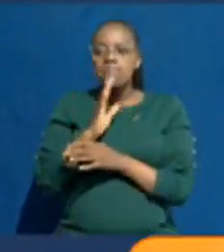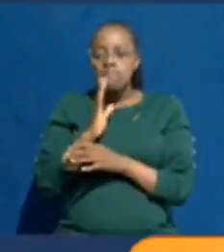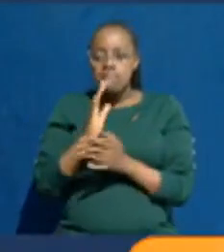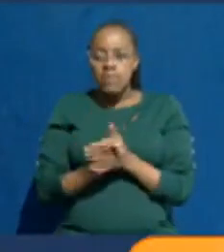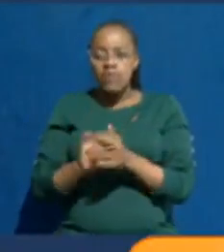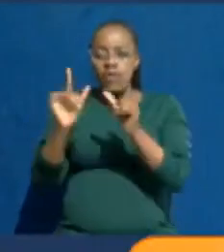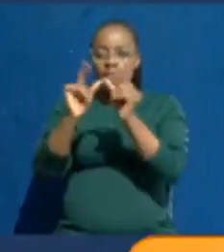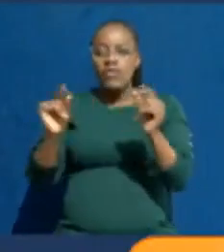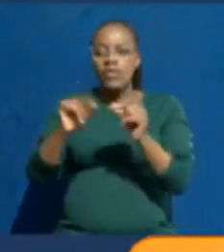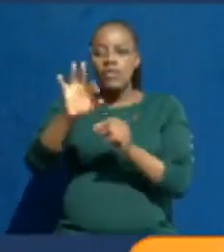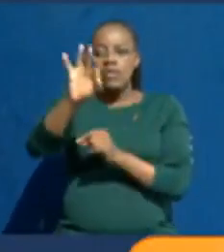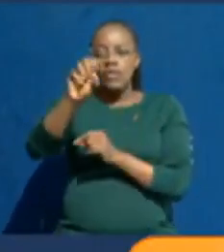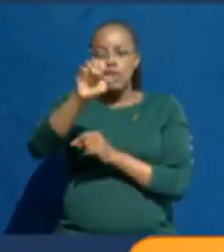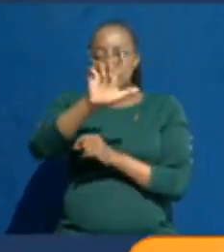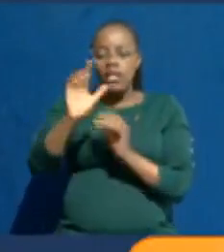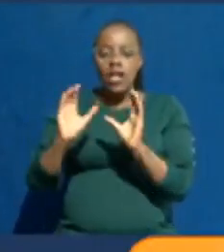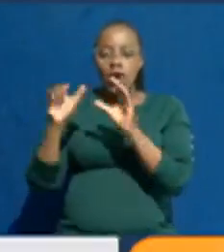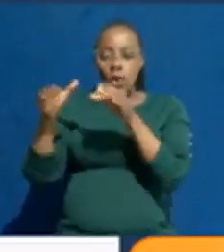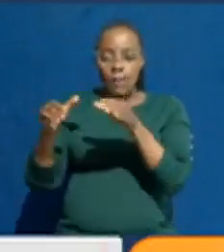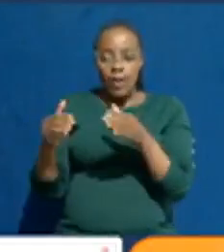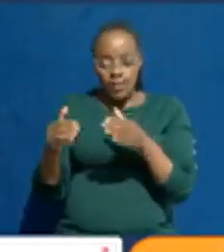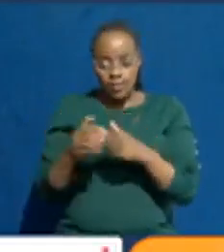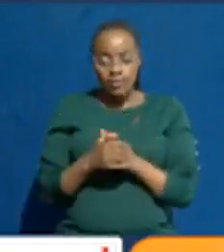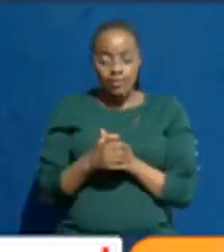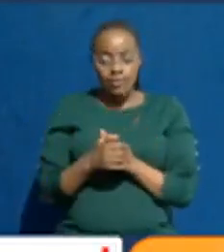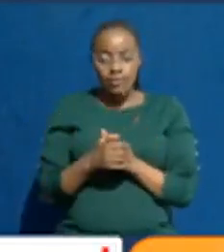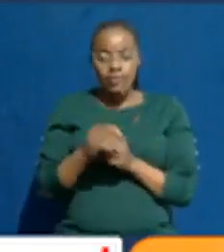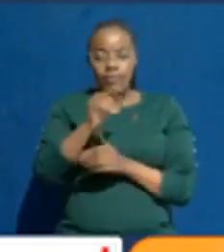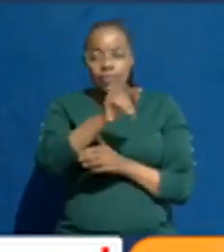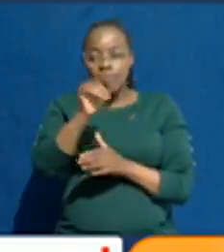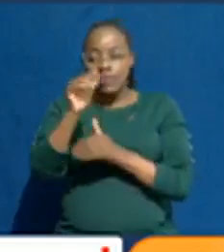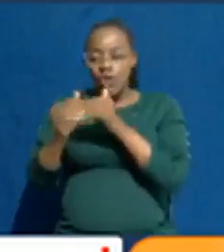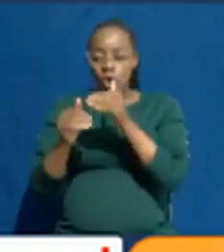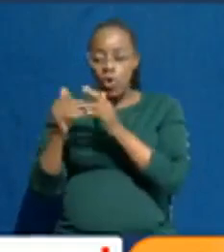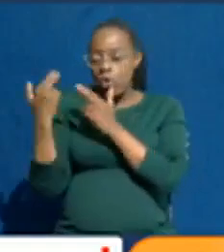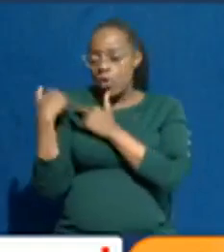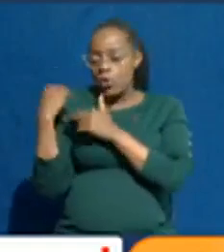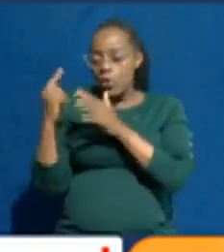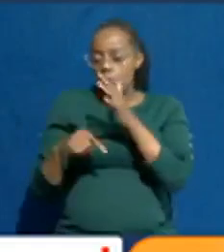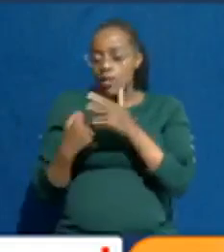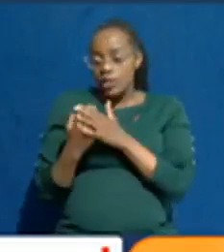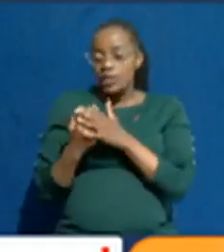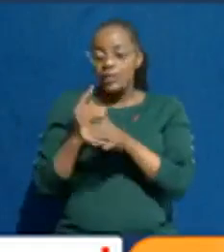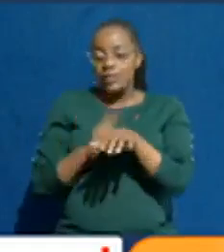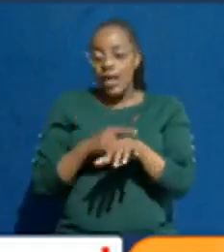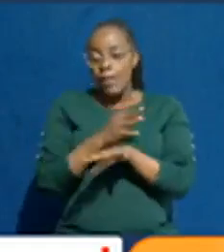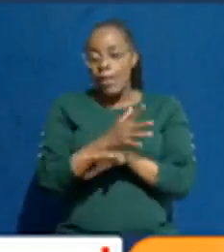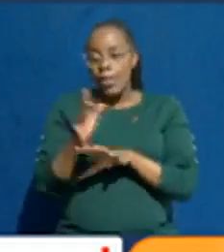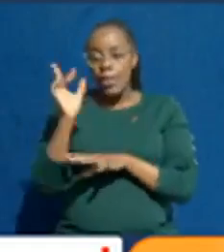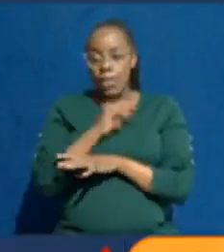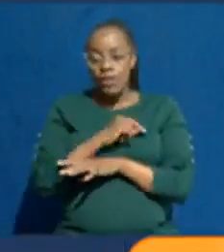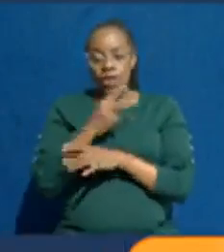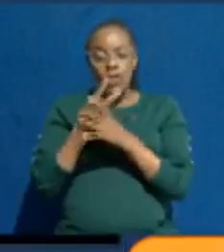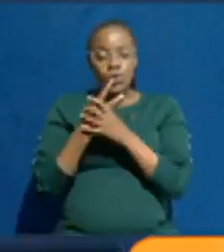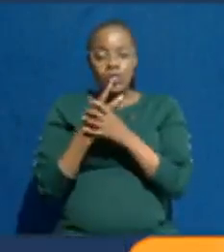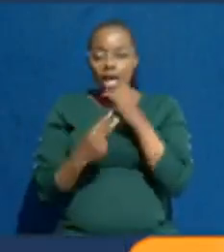message for fossil fuel company leaders. Your old role is rapidly aging. Do not double